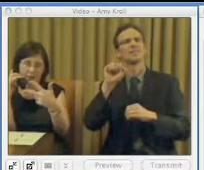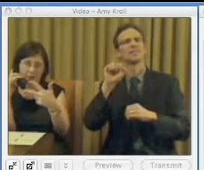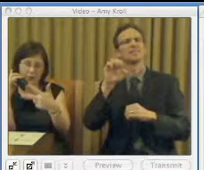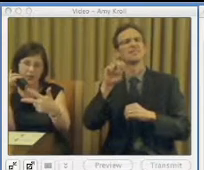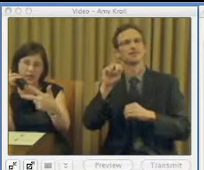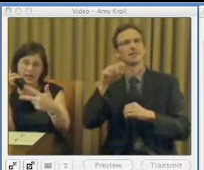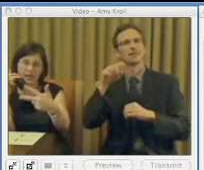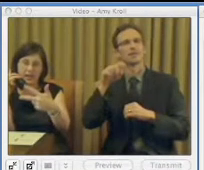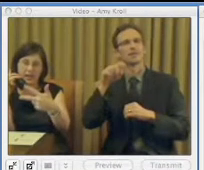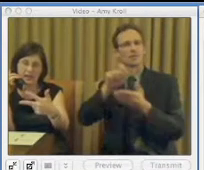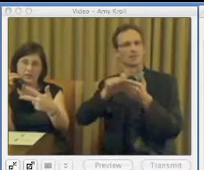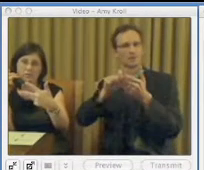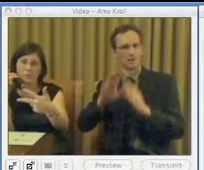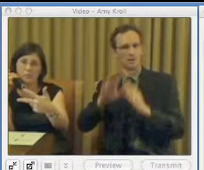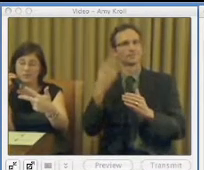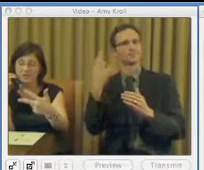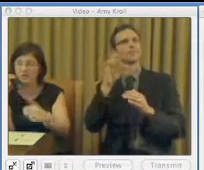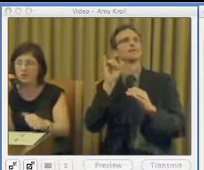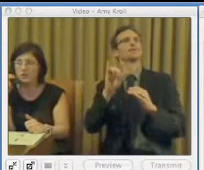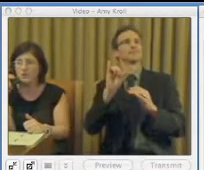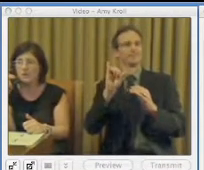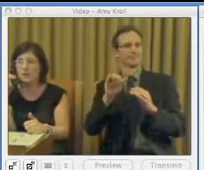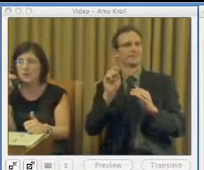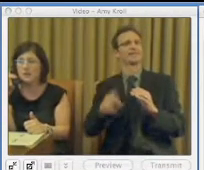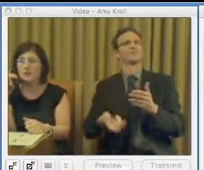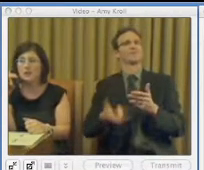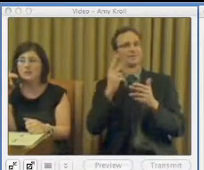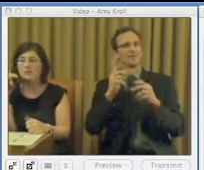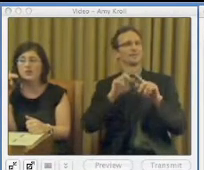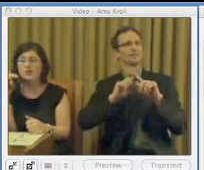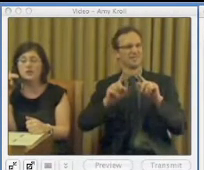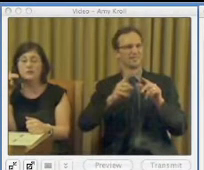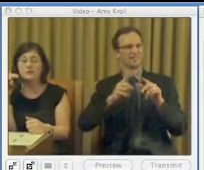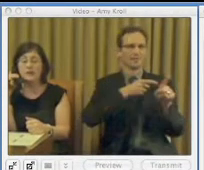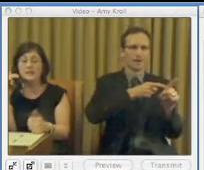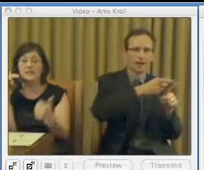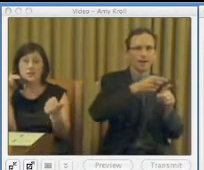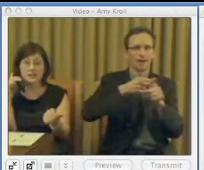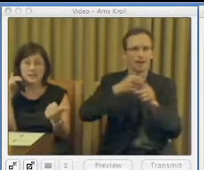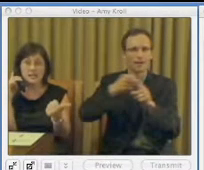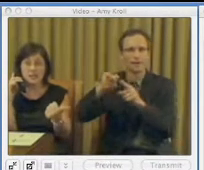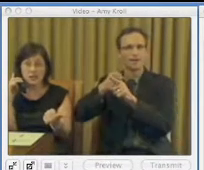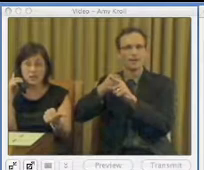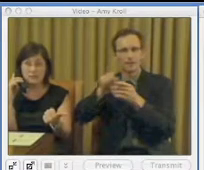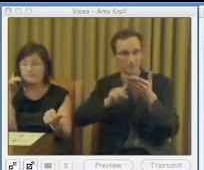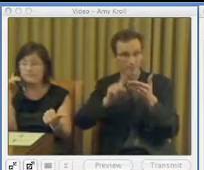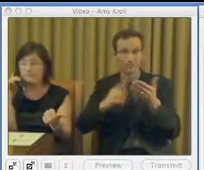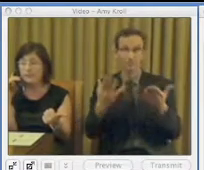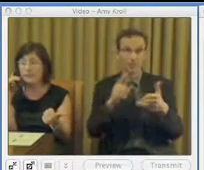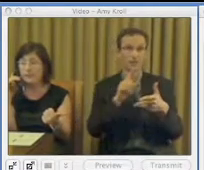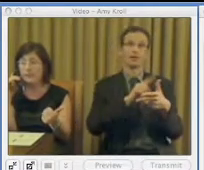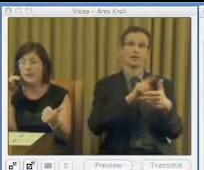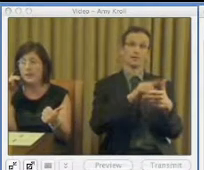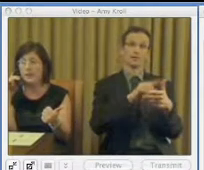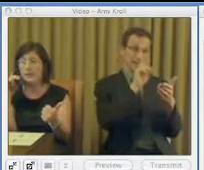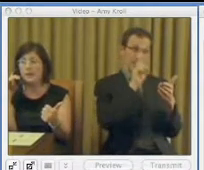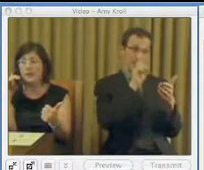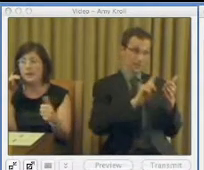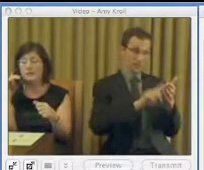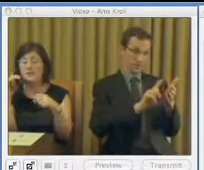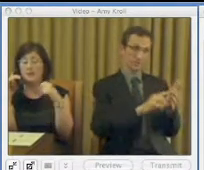are three strands, we need three key forms of research. Research that feeds into our teaching,